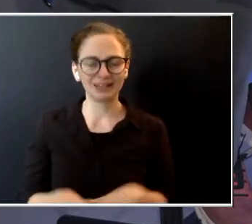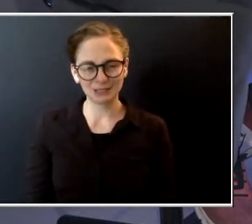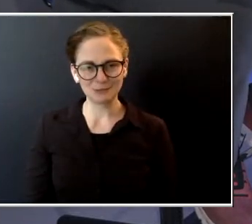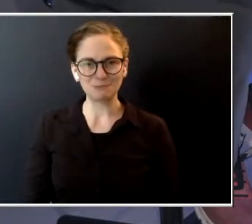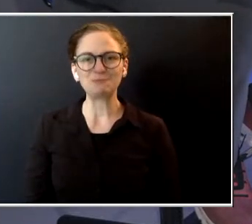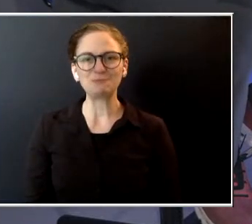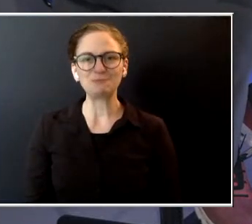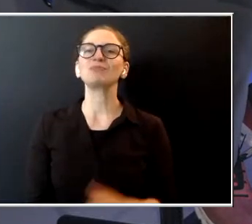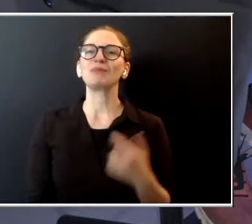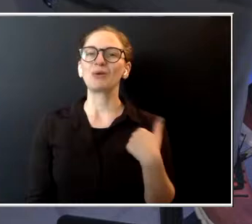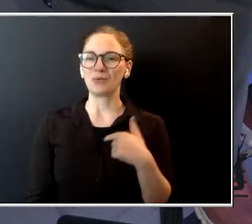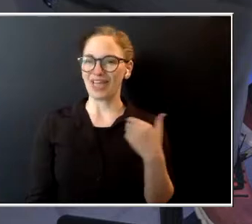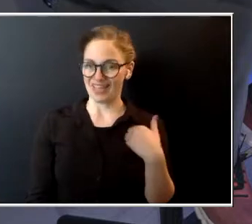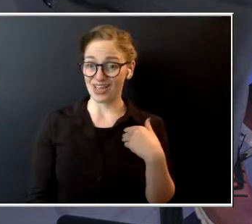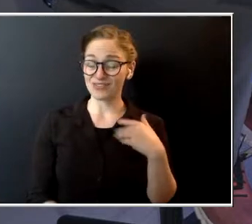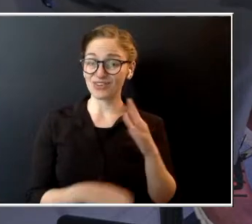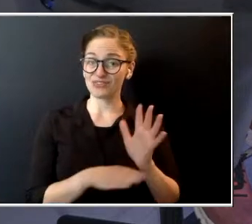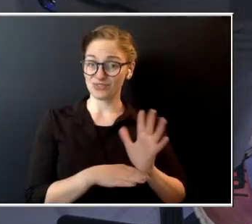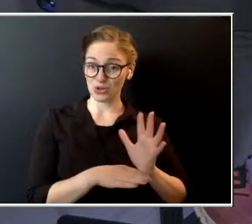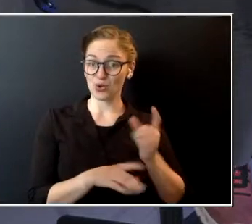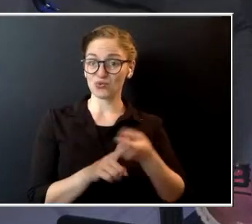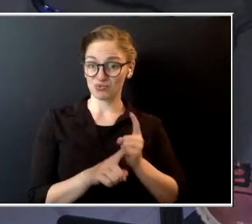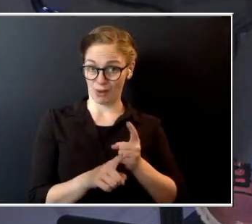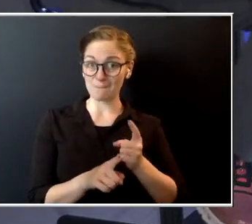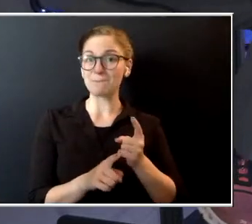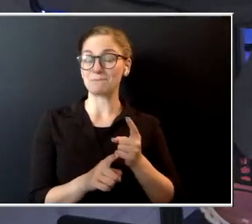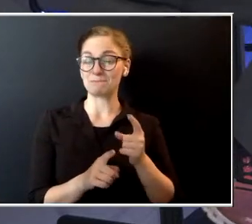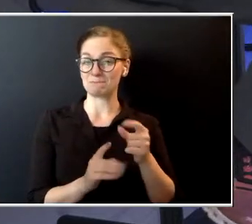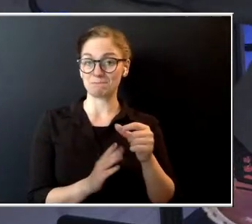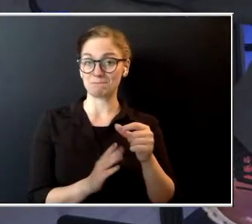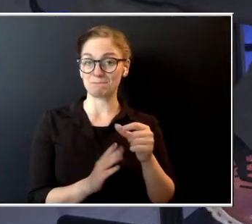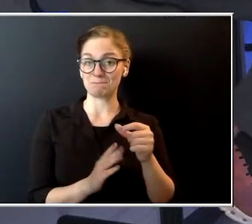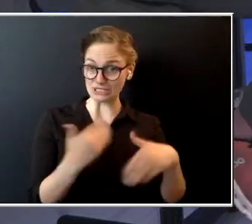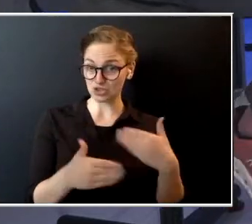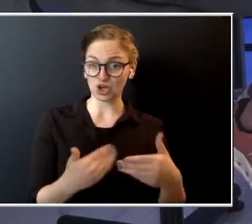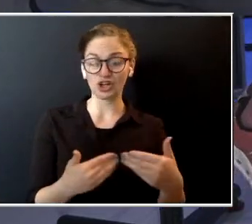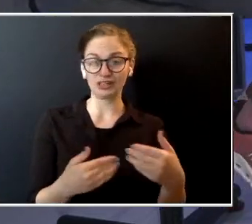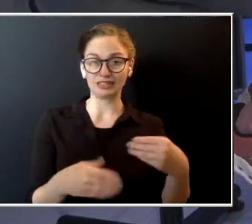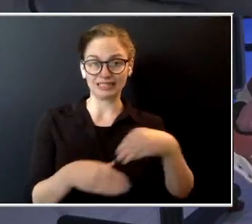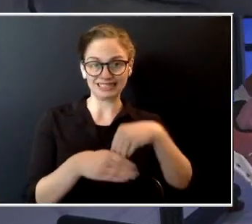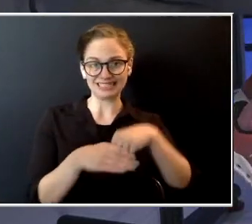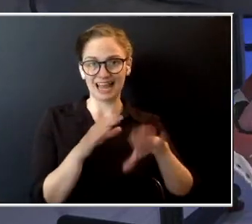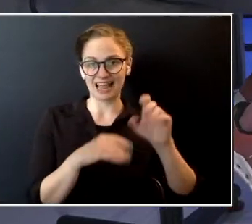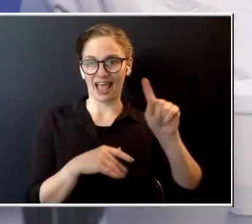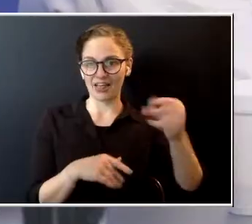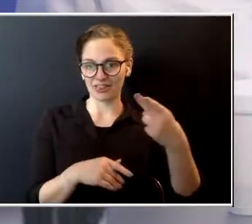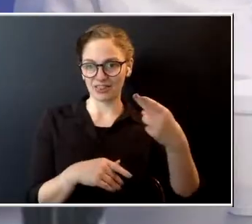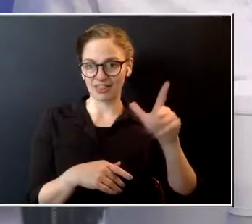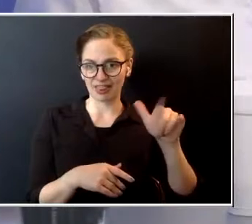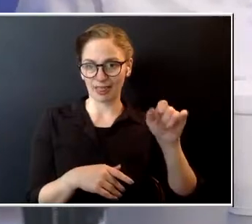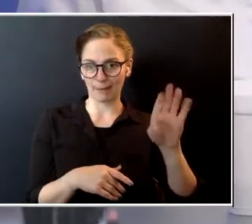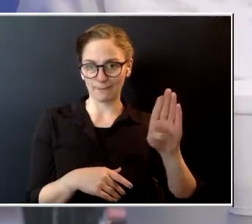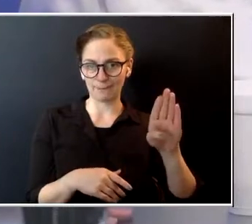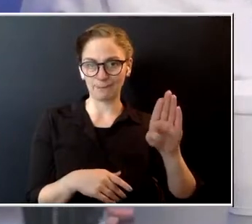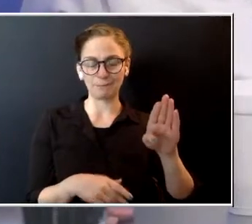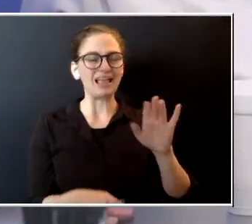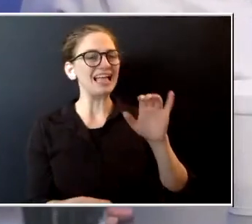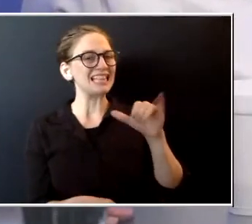procedures inside the cath lab. Walk us through what we're seeing. Yeah, and this is not a aortic valve. This is a different valve, the pulmonic